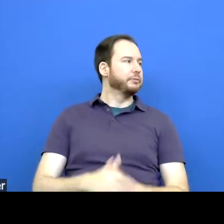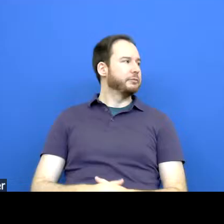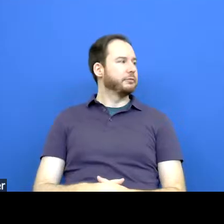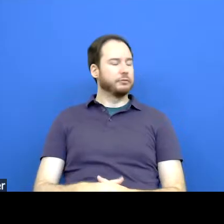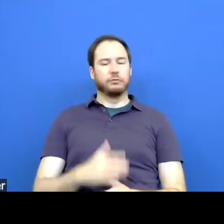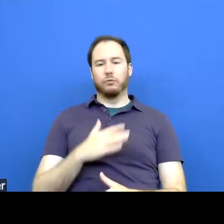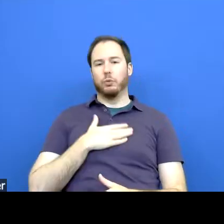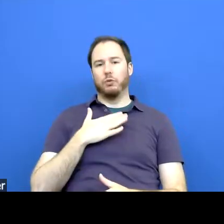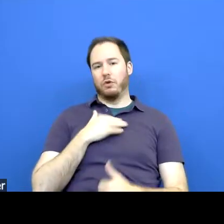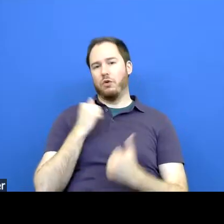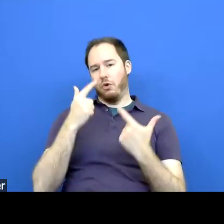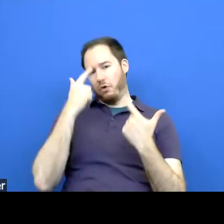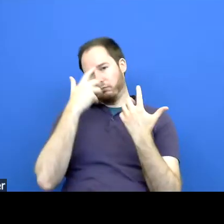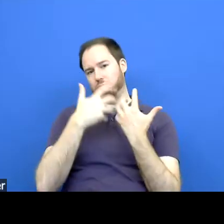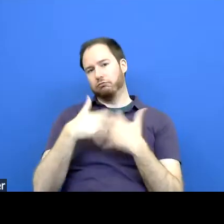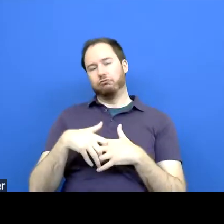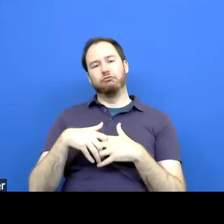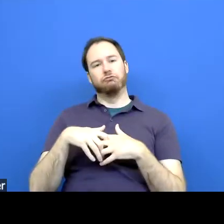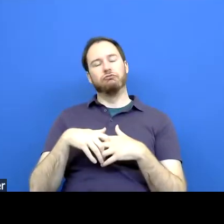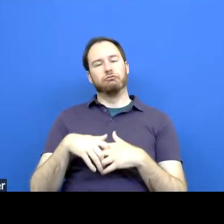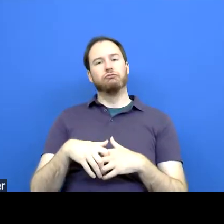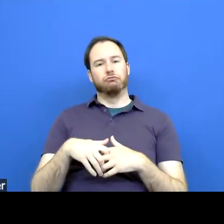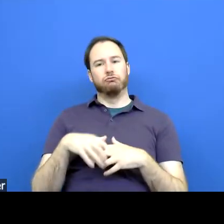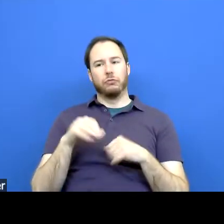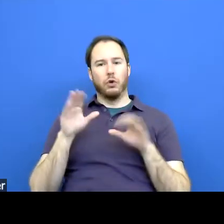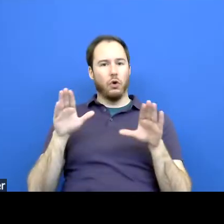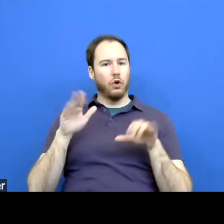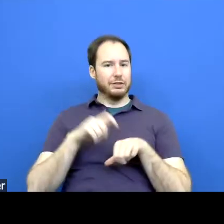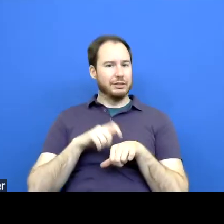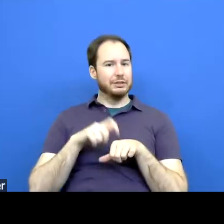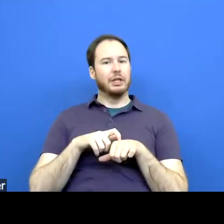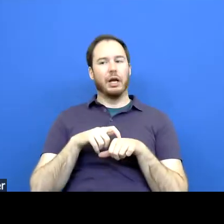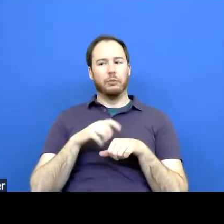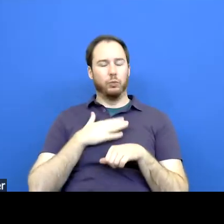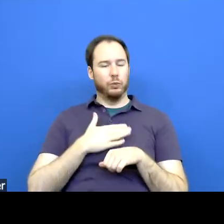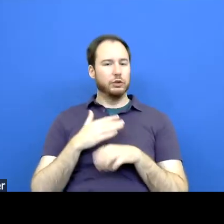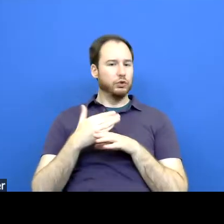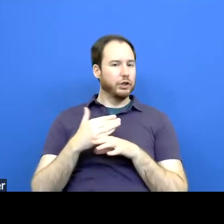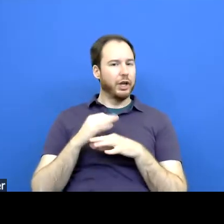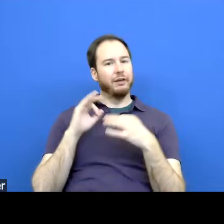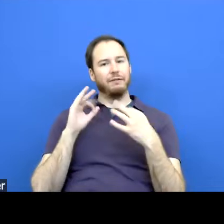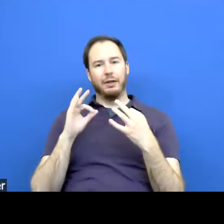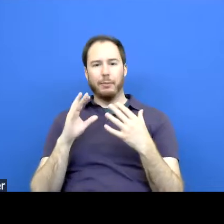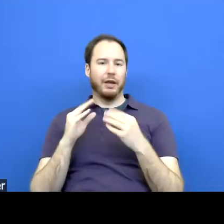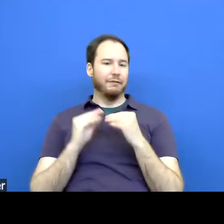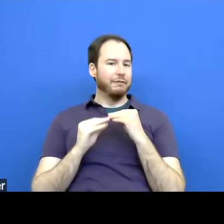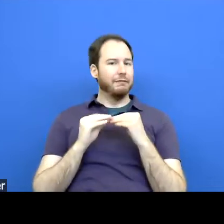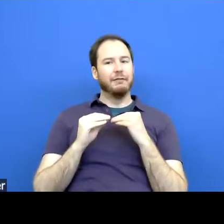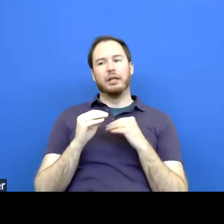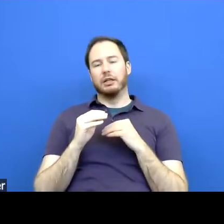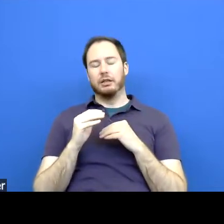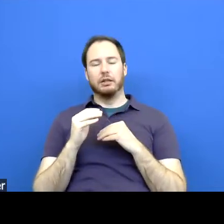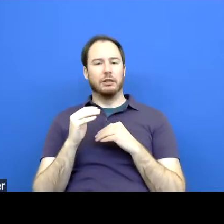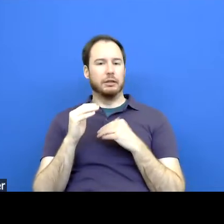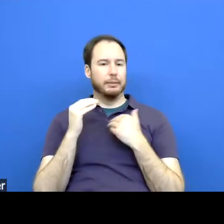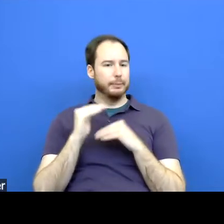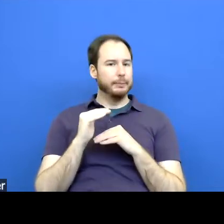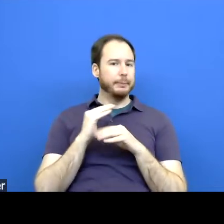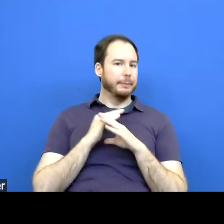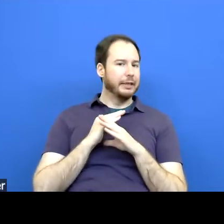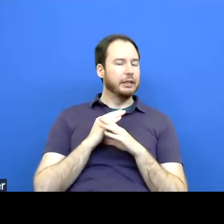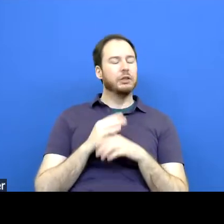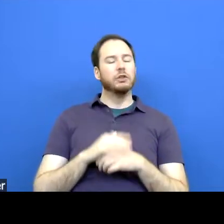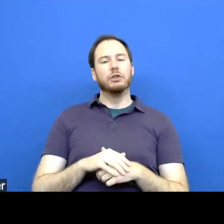know, appreciative of everybody working together and appreciating of the time from all the neighbors who have come to these meetings and provided their input. Because